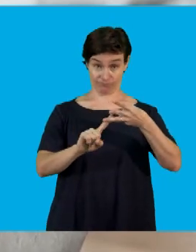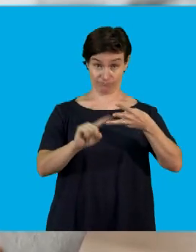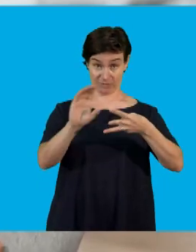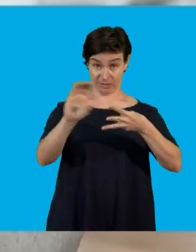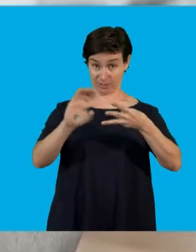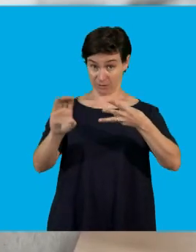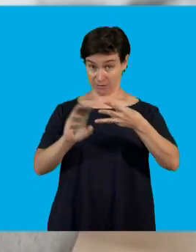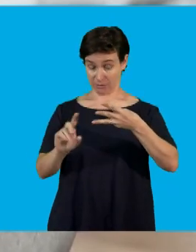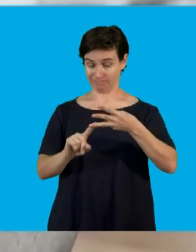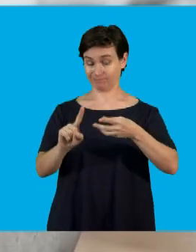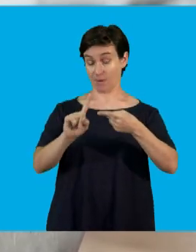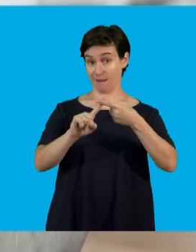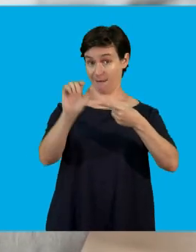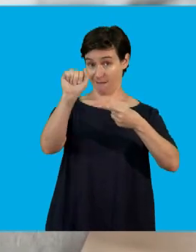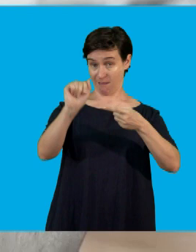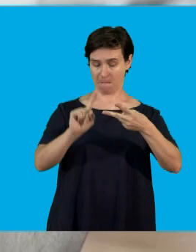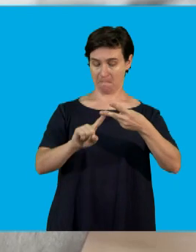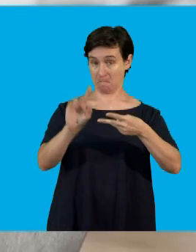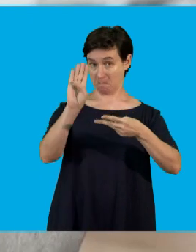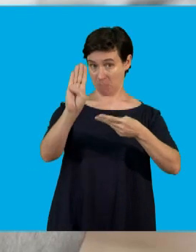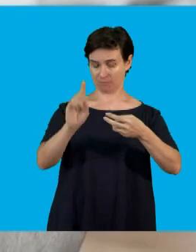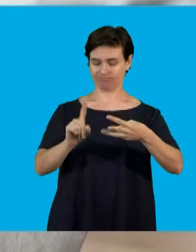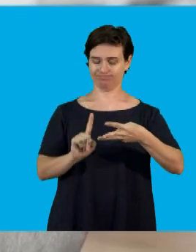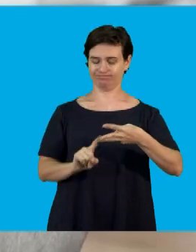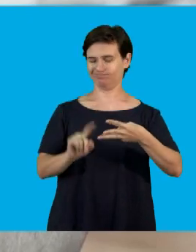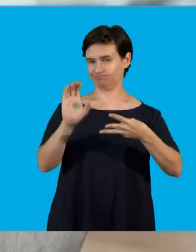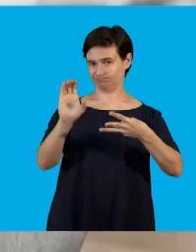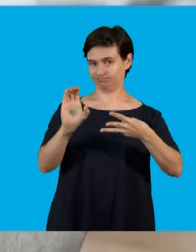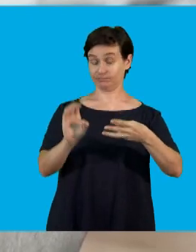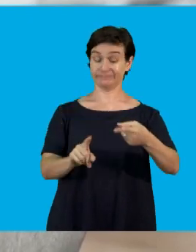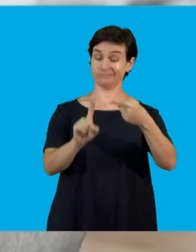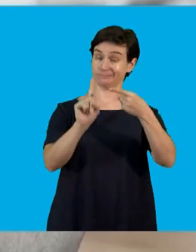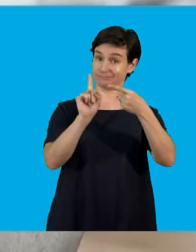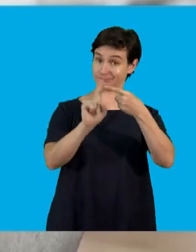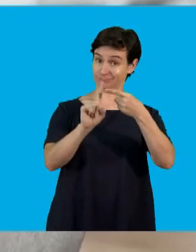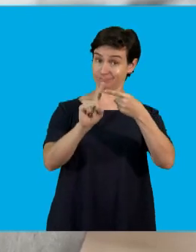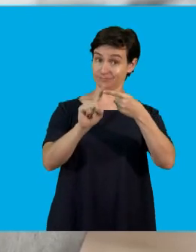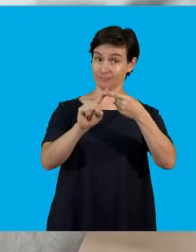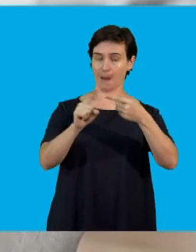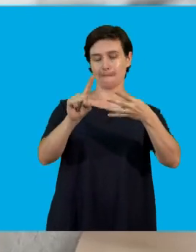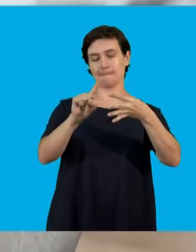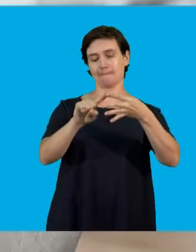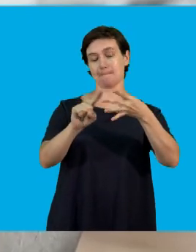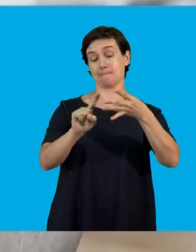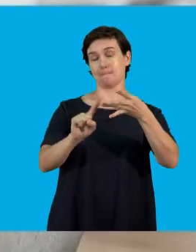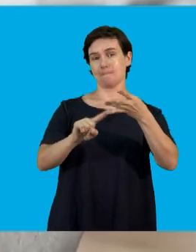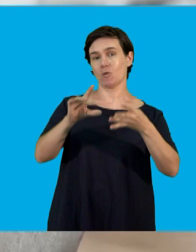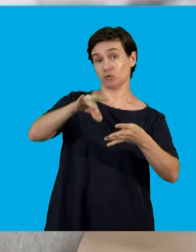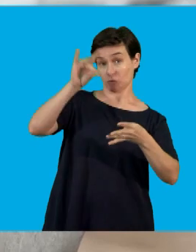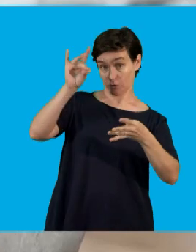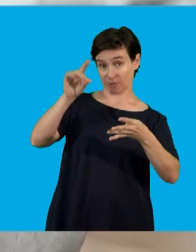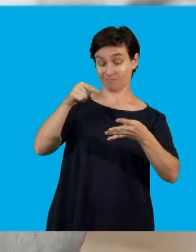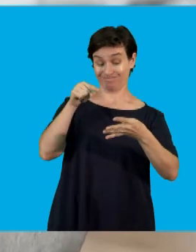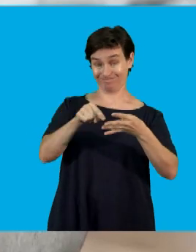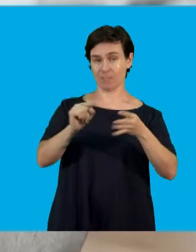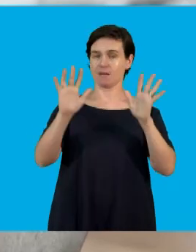The exam has got 3 sections, section A, B, and C. But your section A consists of your multiple choice questions